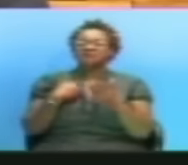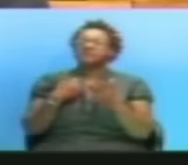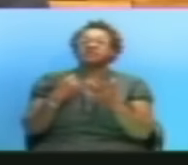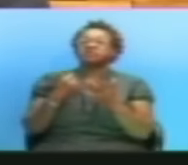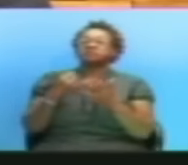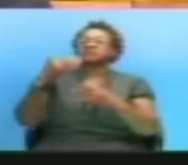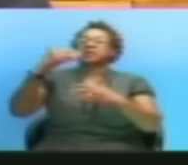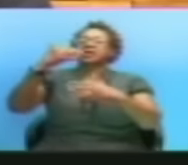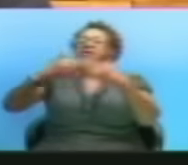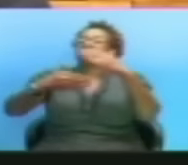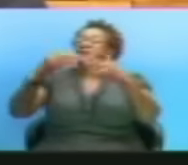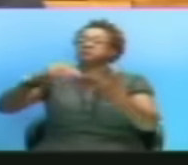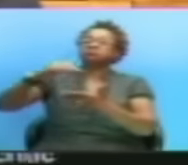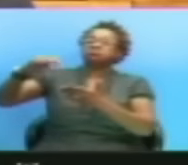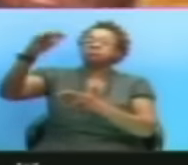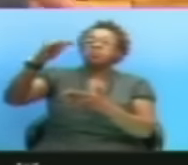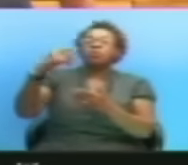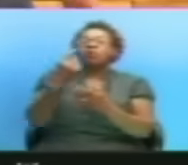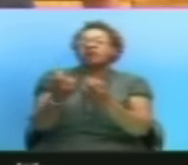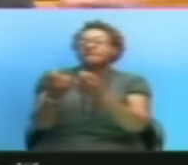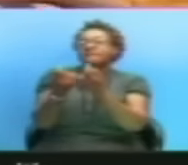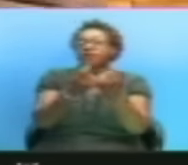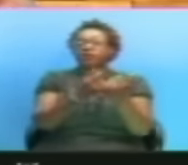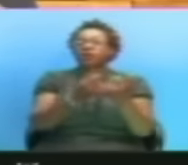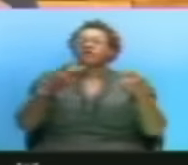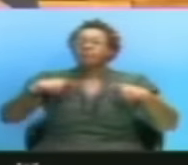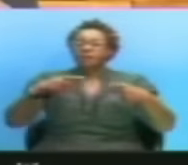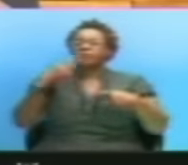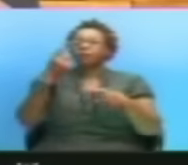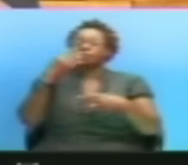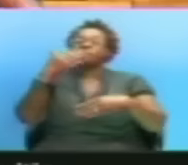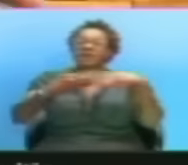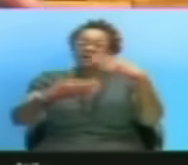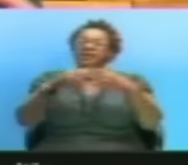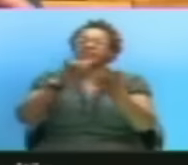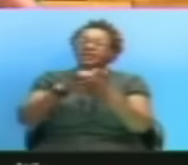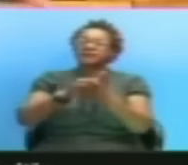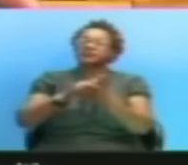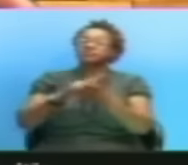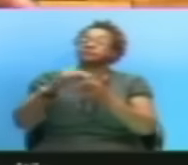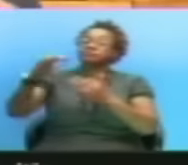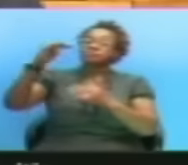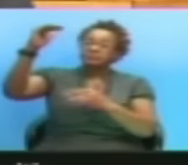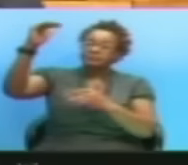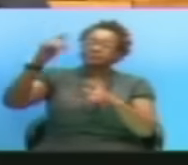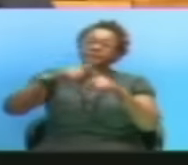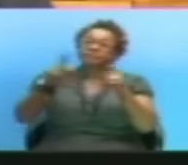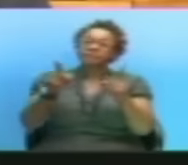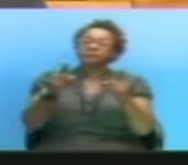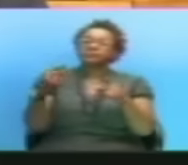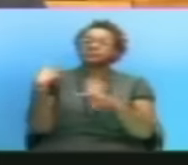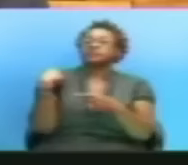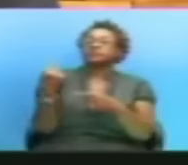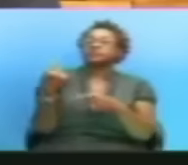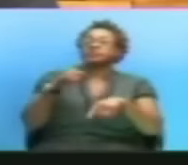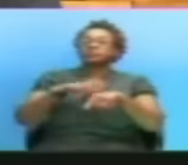few. Mm-hmm. It's a few of the residents who have built extensions. And more so, recently,